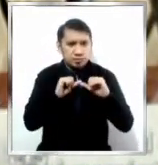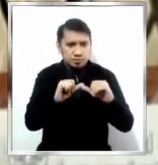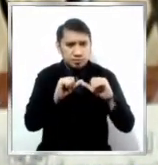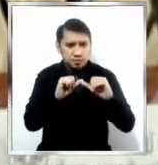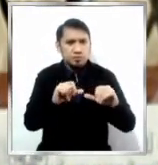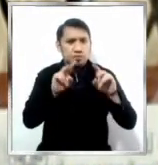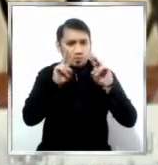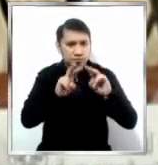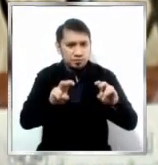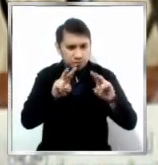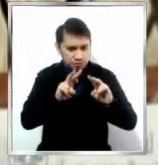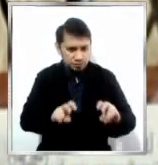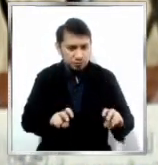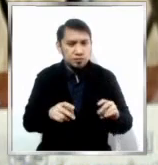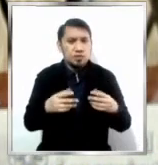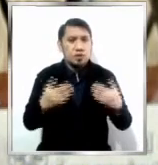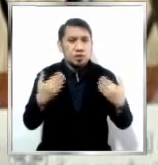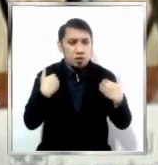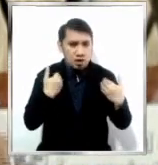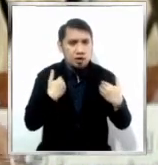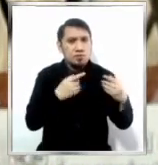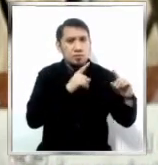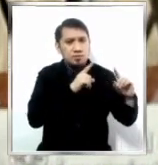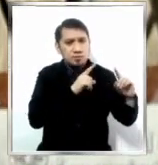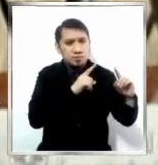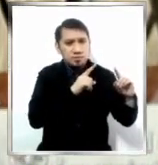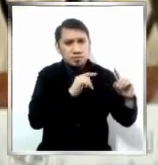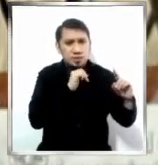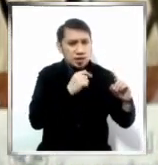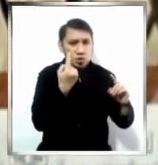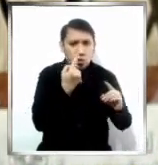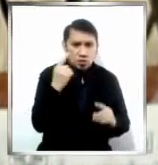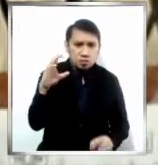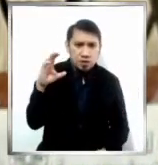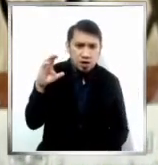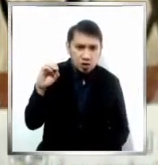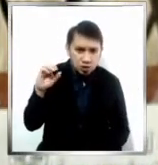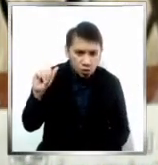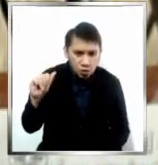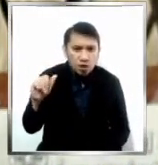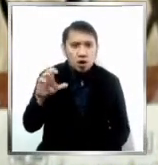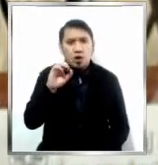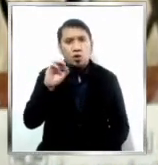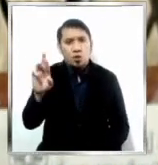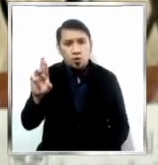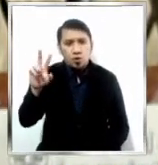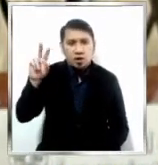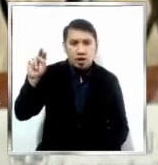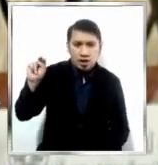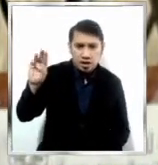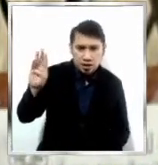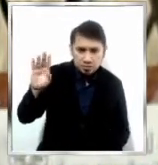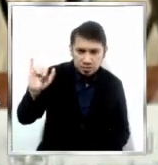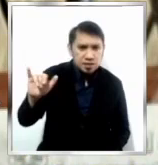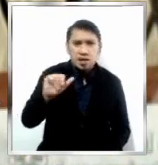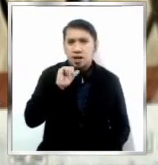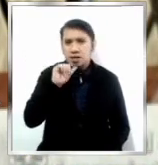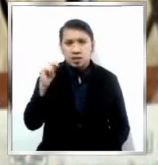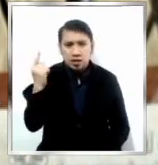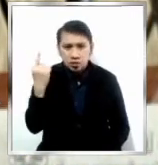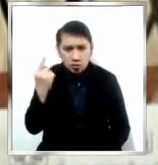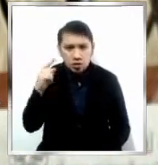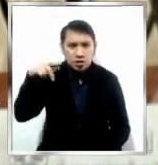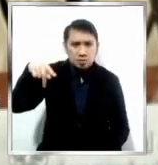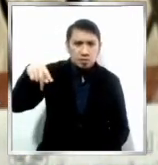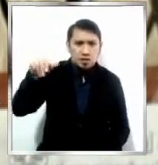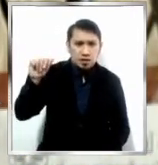by composite teams, not just by the COA, or not just by the NBI, or not just by the PACC, but